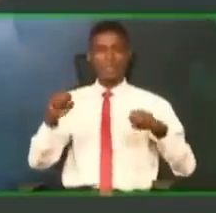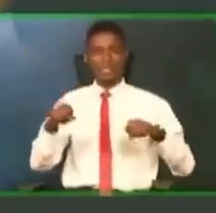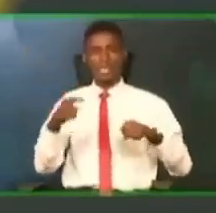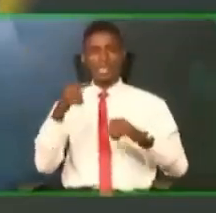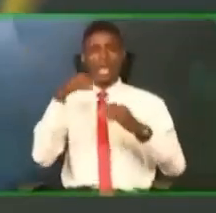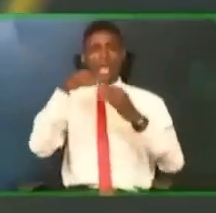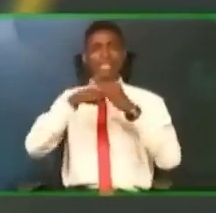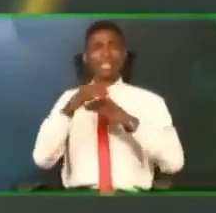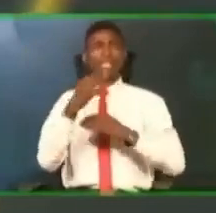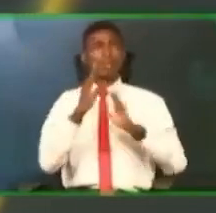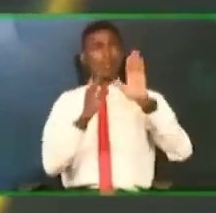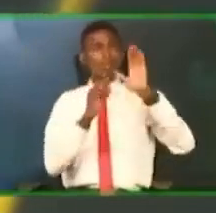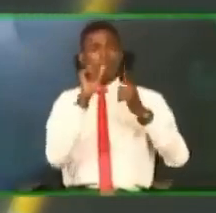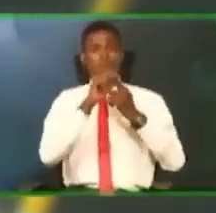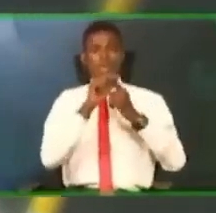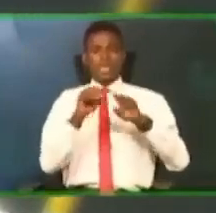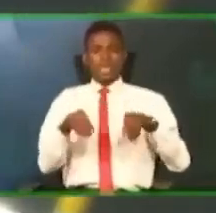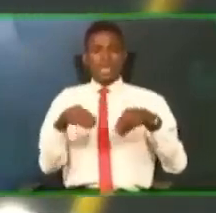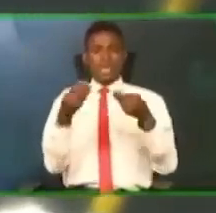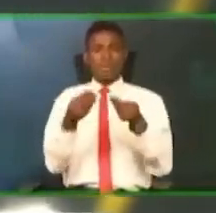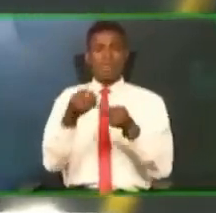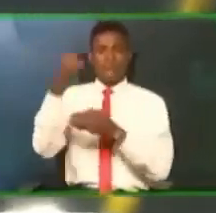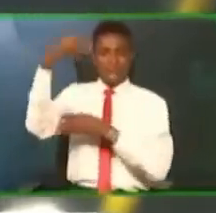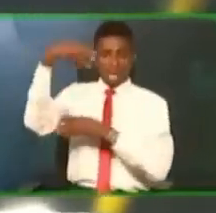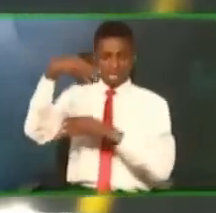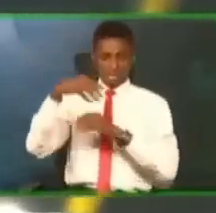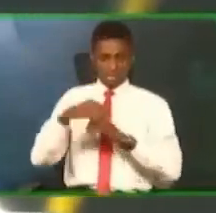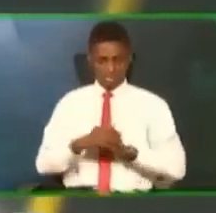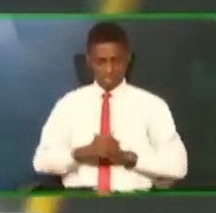word giveth light.